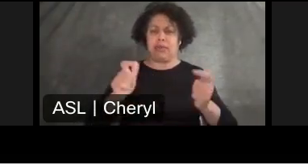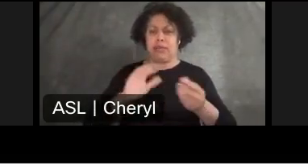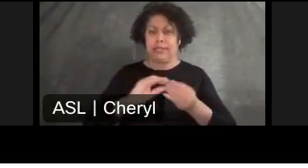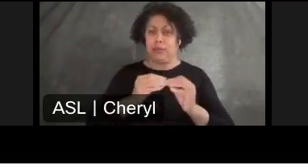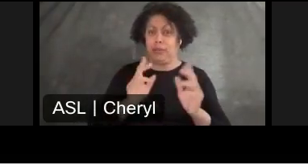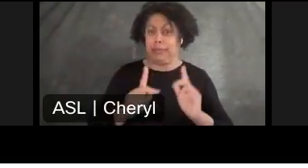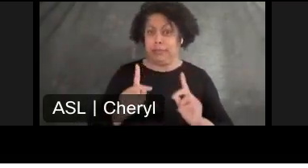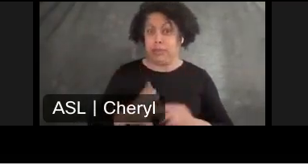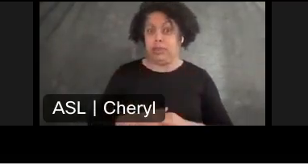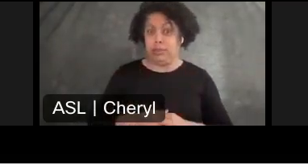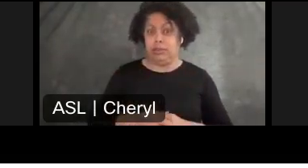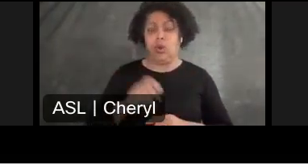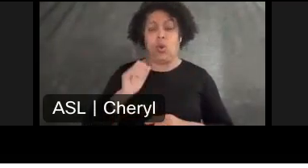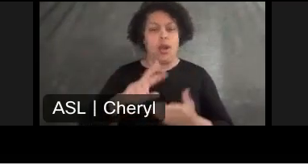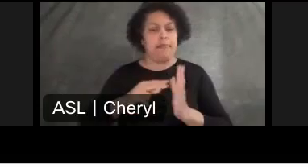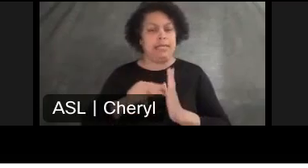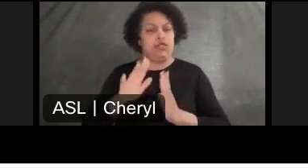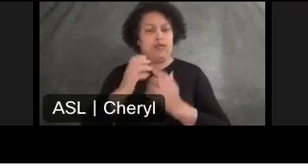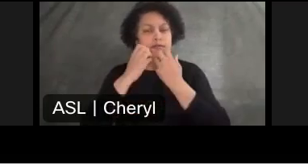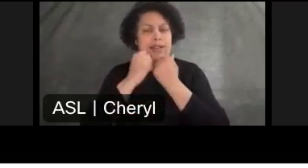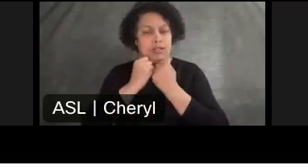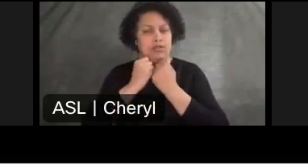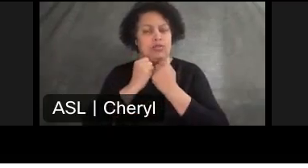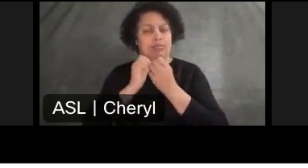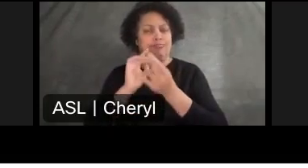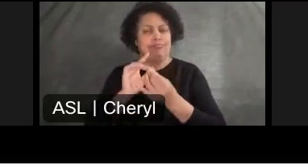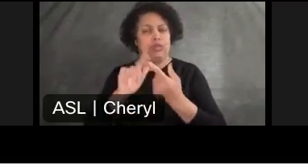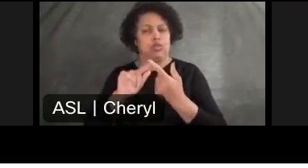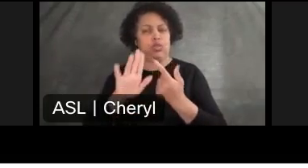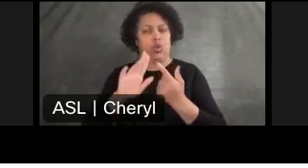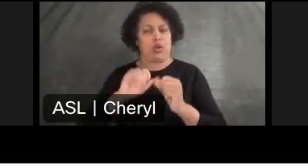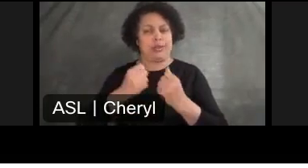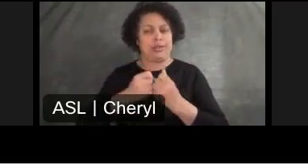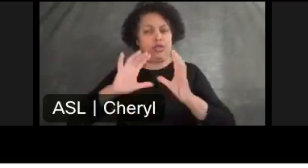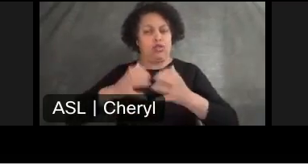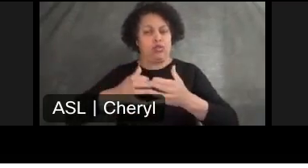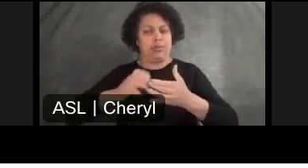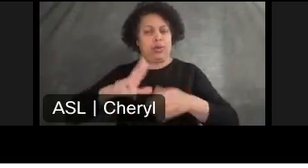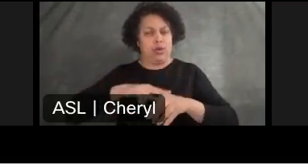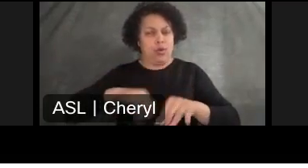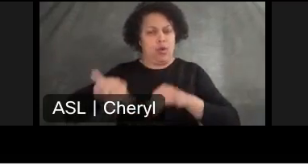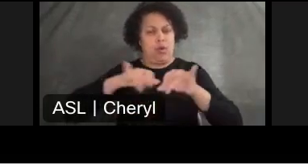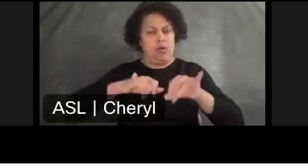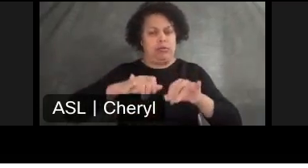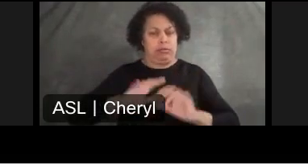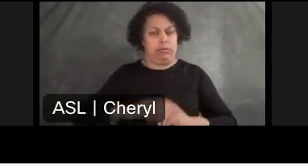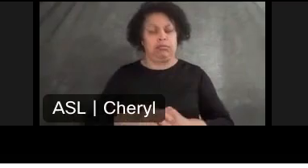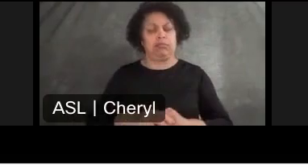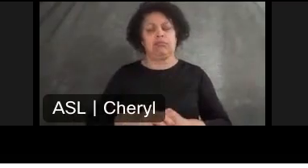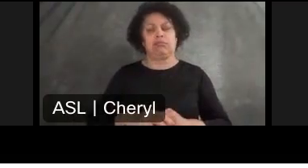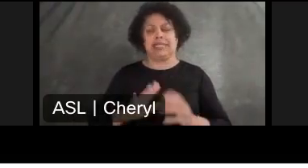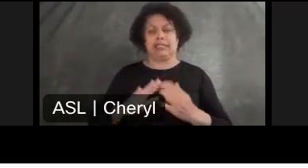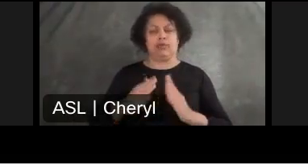set of values that ground social norms. Community was also a challenging term, especially